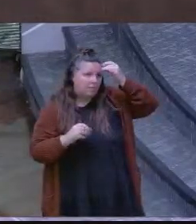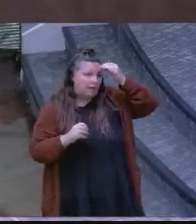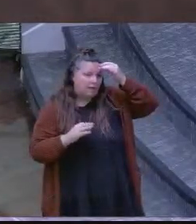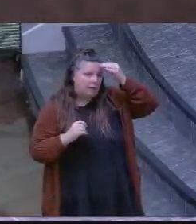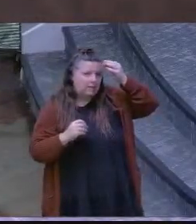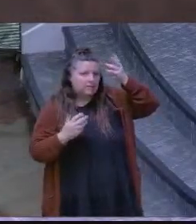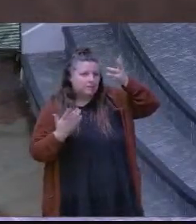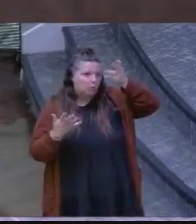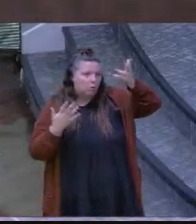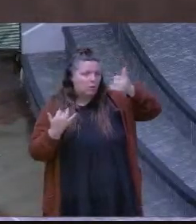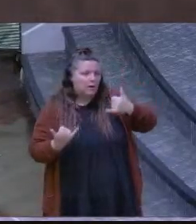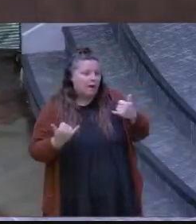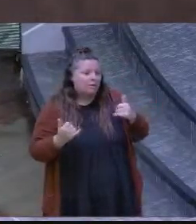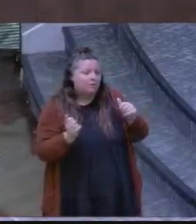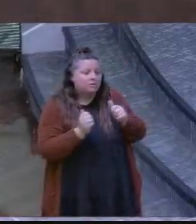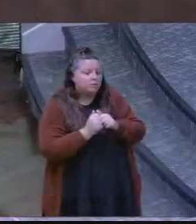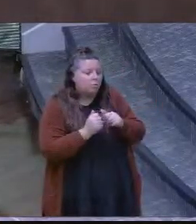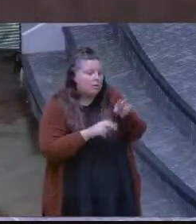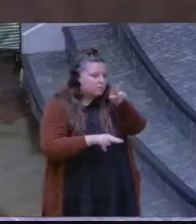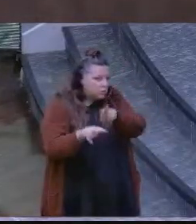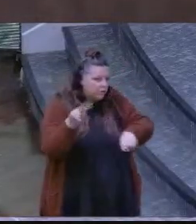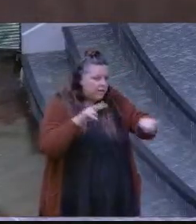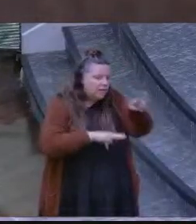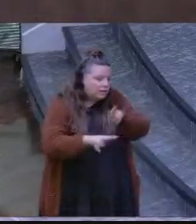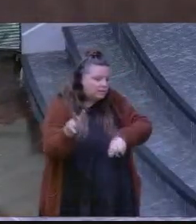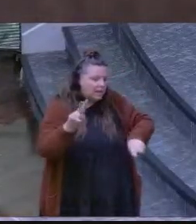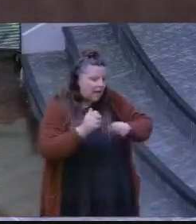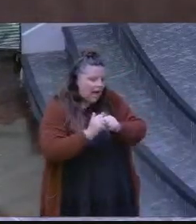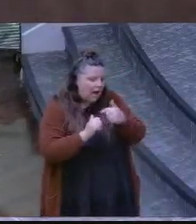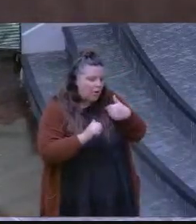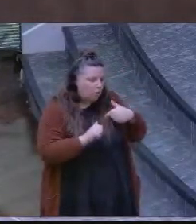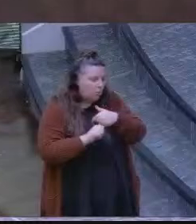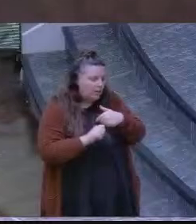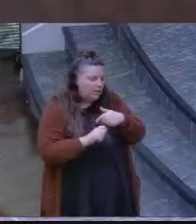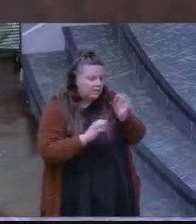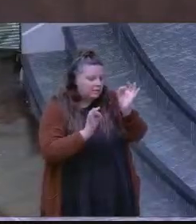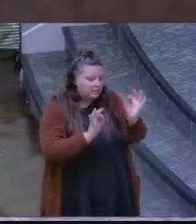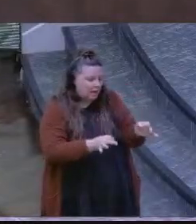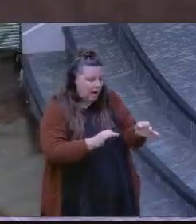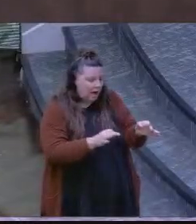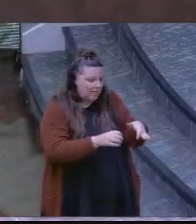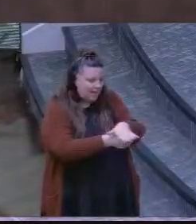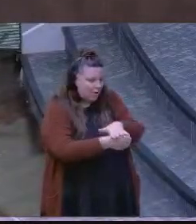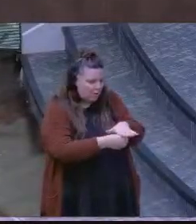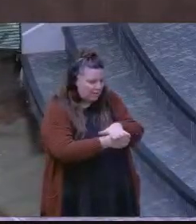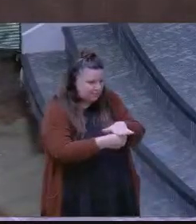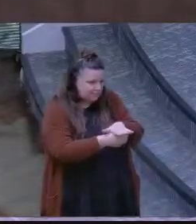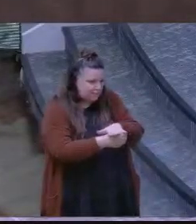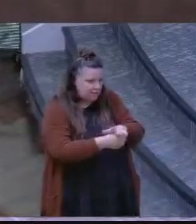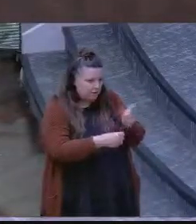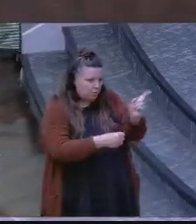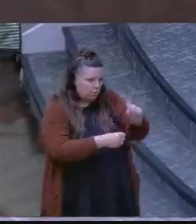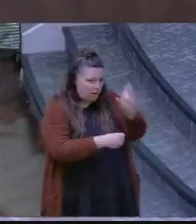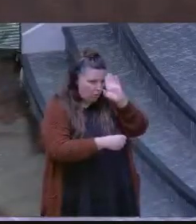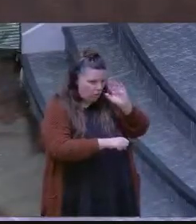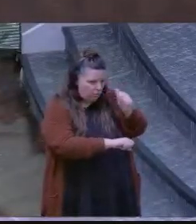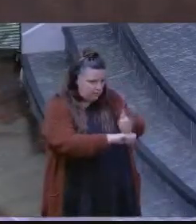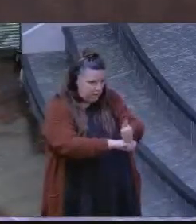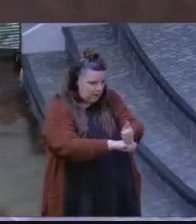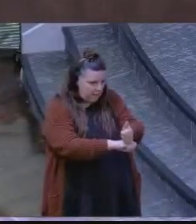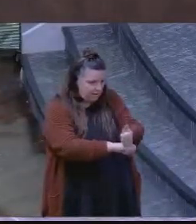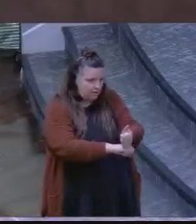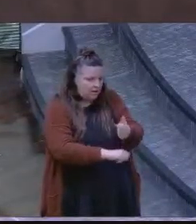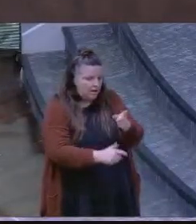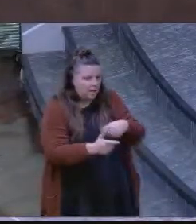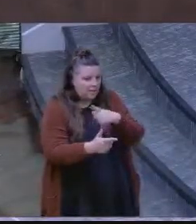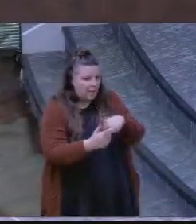with surveillance and like how we choose the areas that we're going to put these cameras, and then